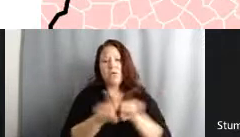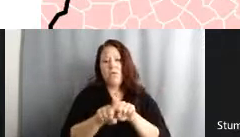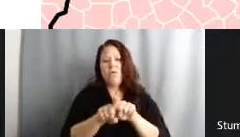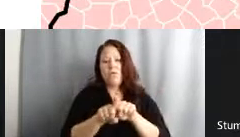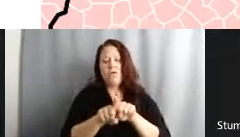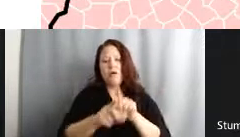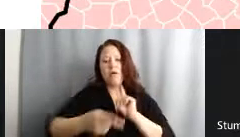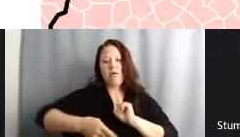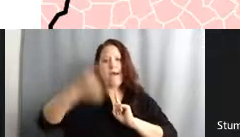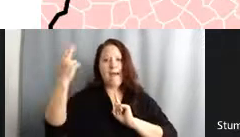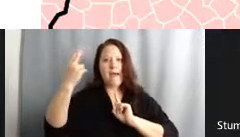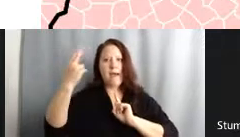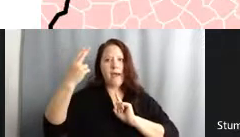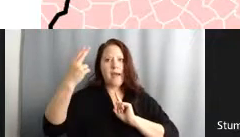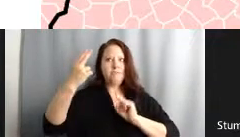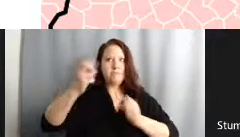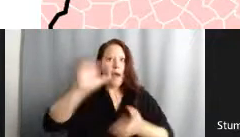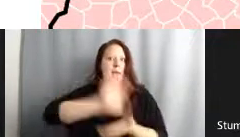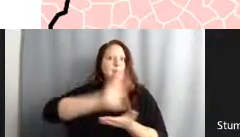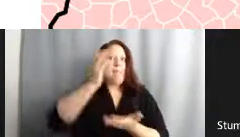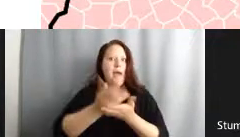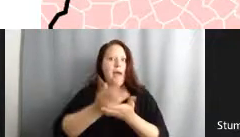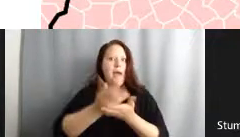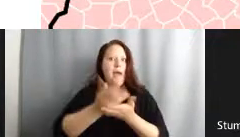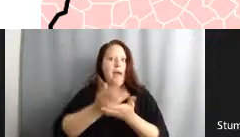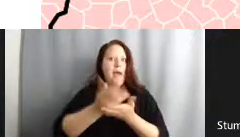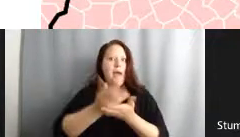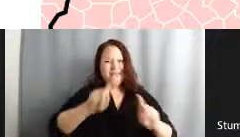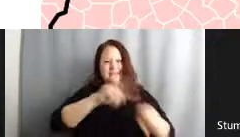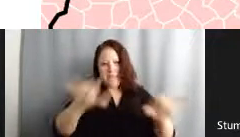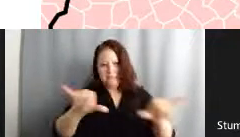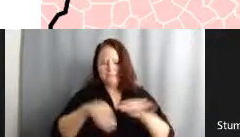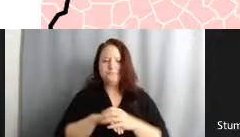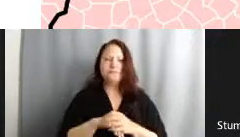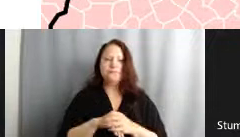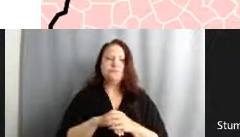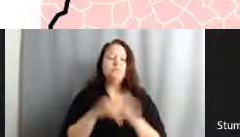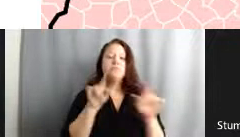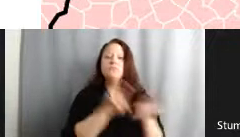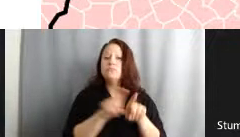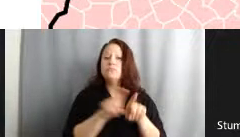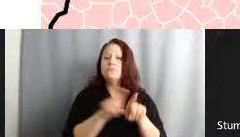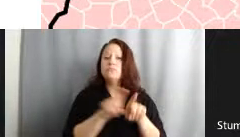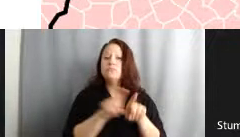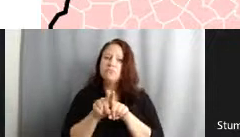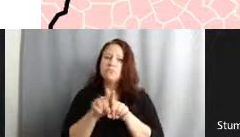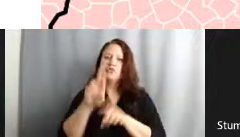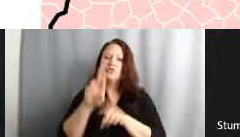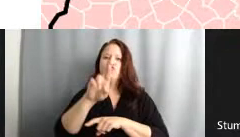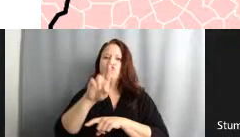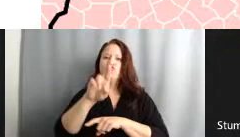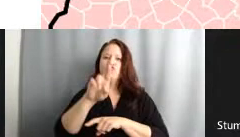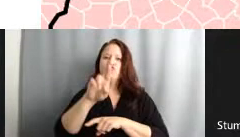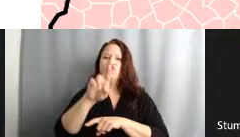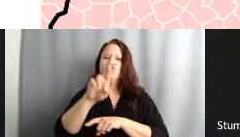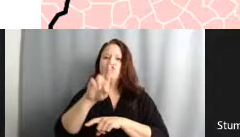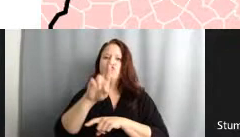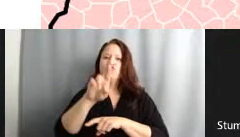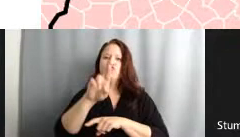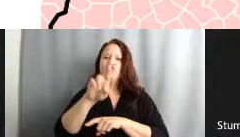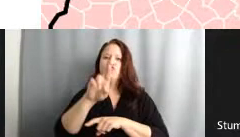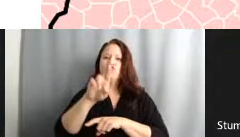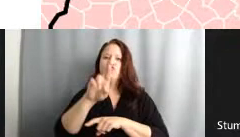high volume throughput. But we are actually in the process of reestablishing the CVS testing